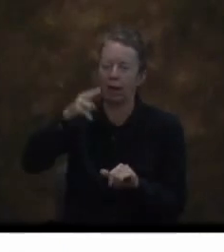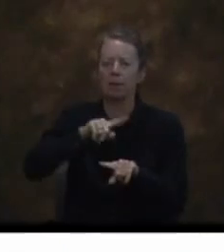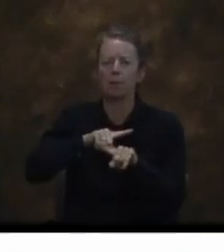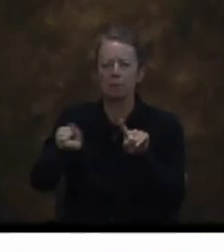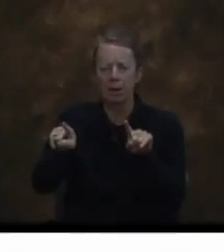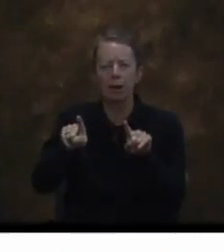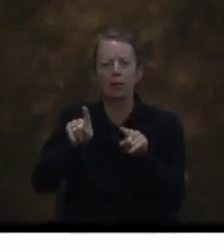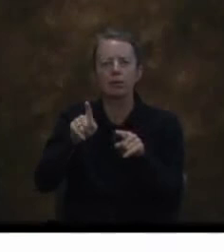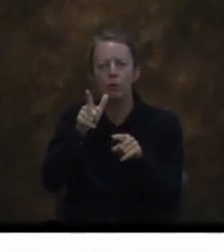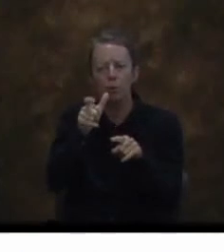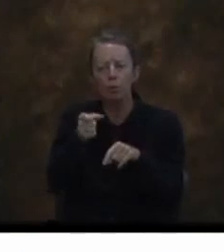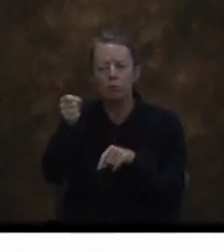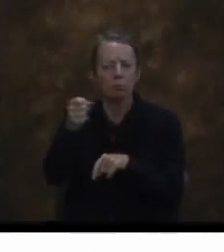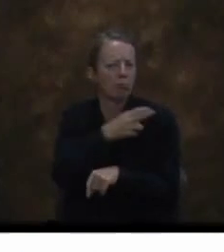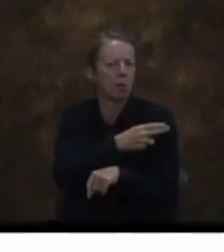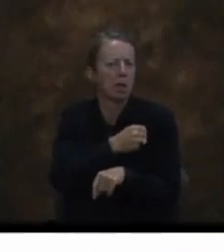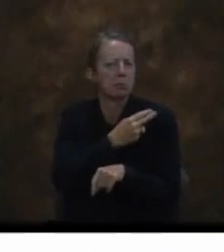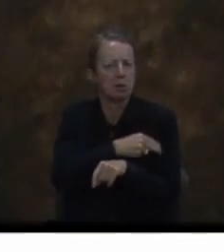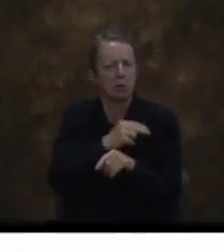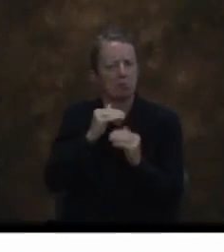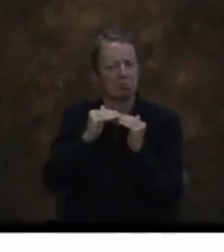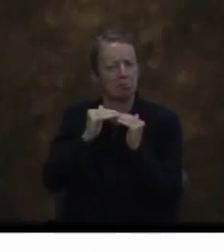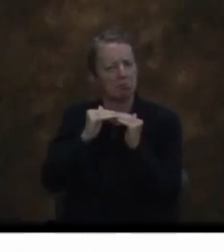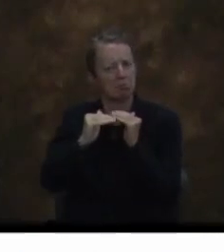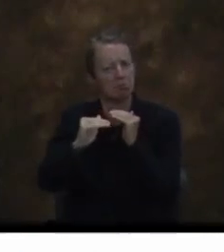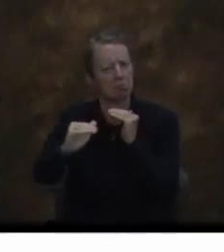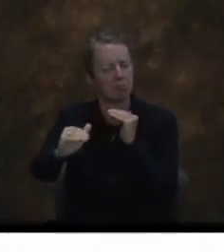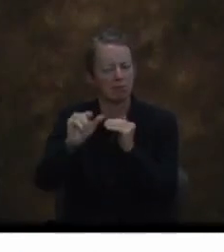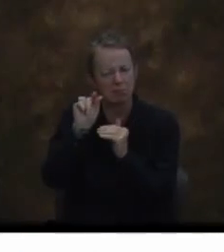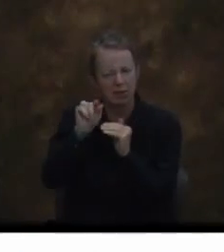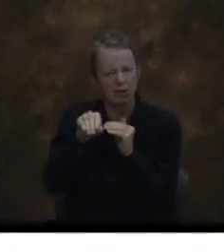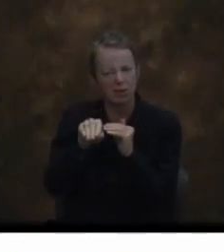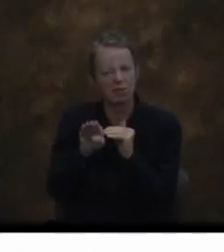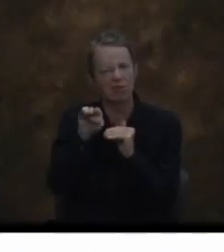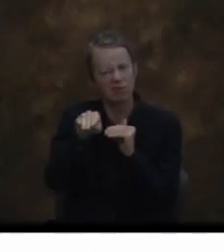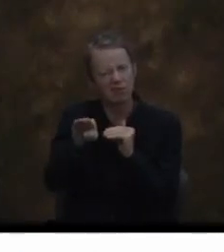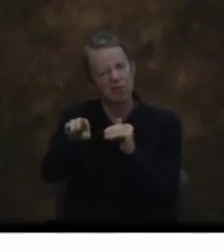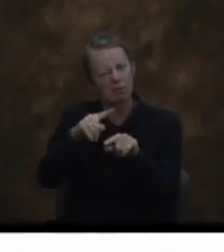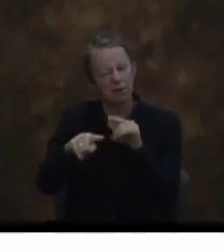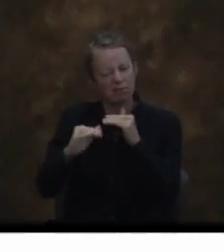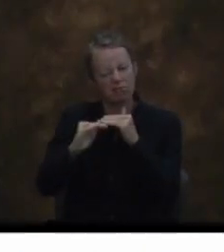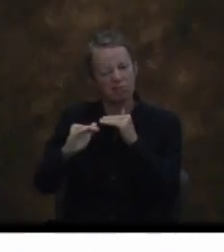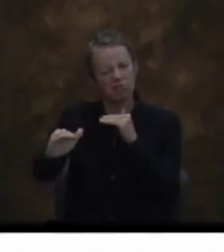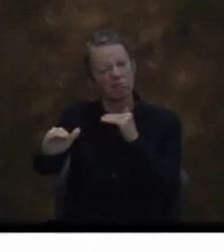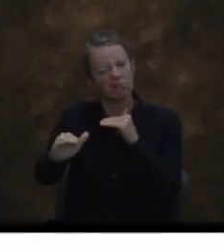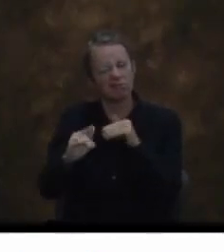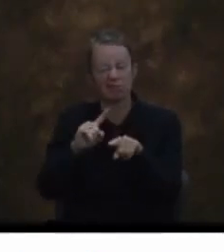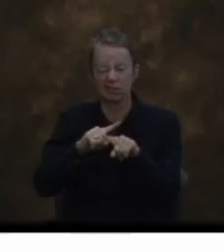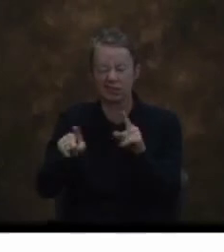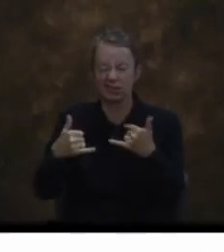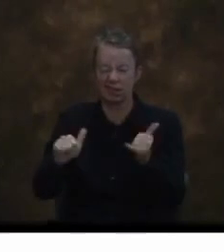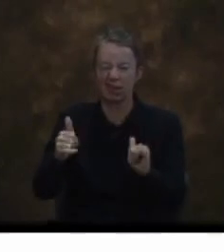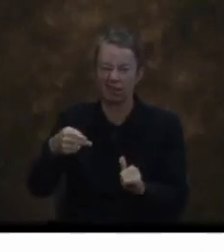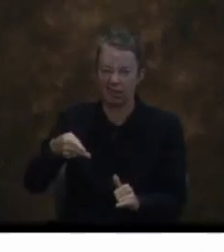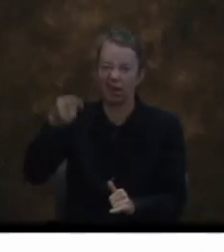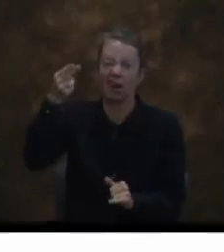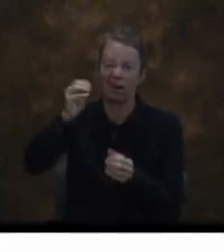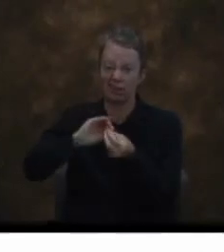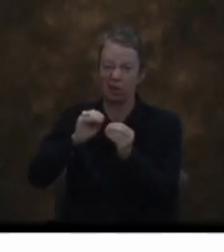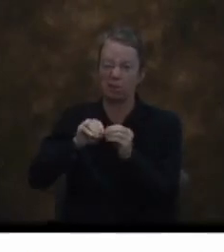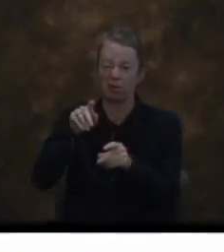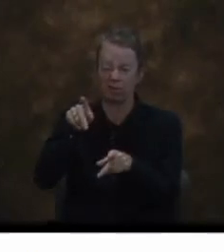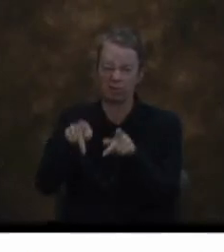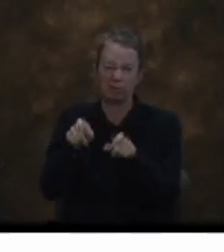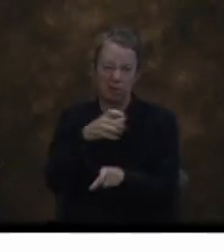stable. They've been bobbing up and down, but for the most part, stable yet very high. Same with the